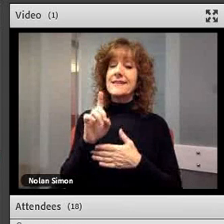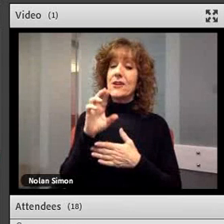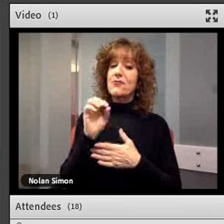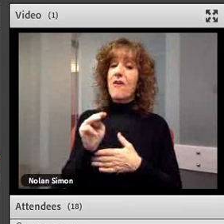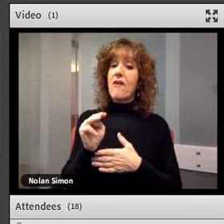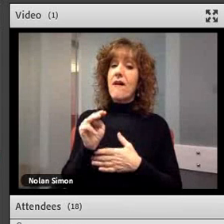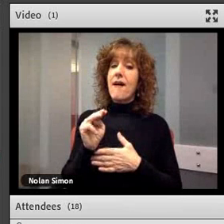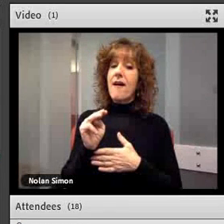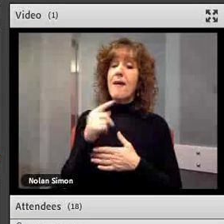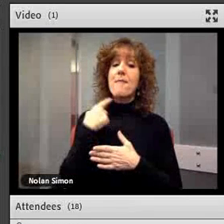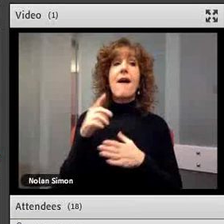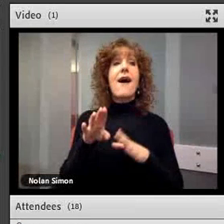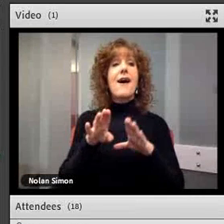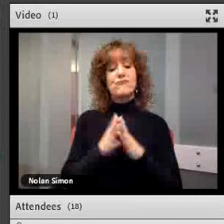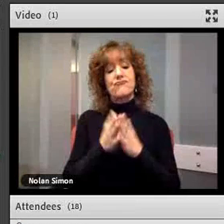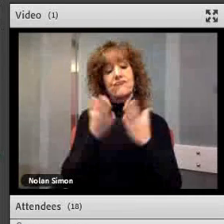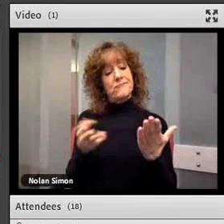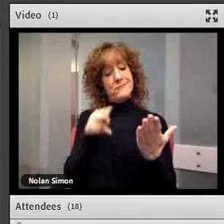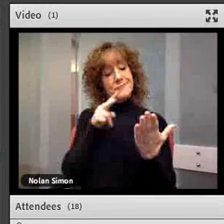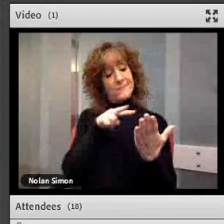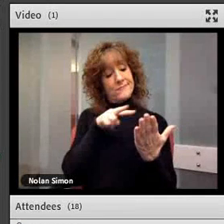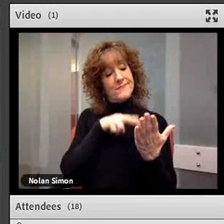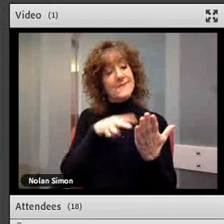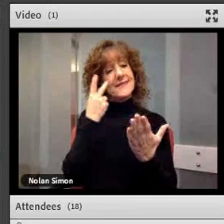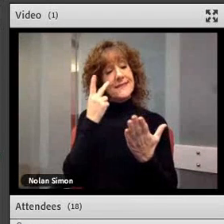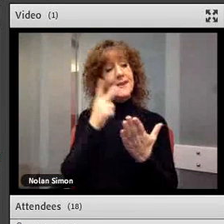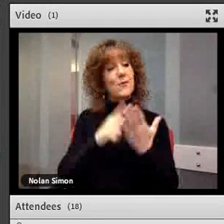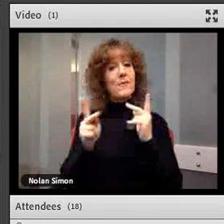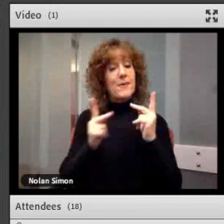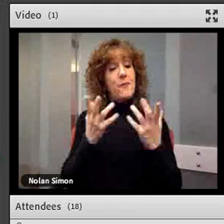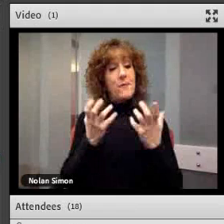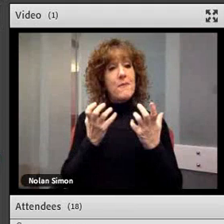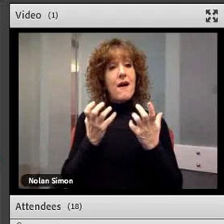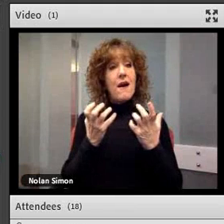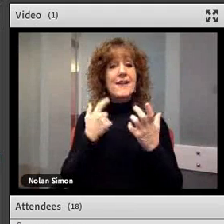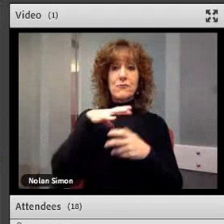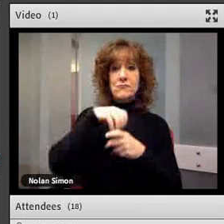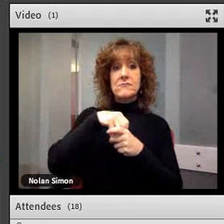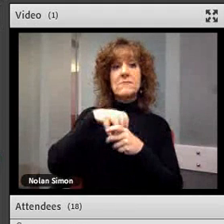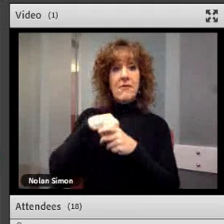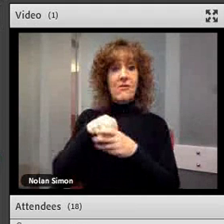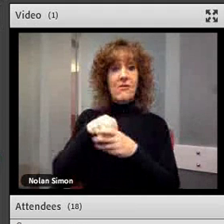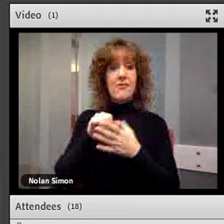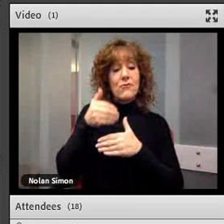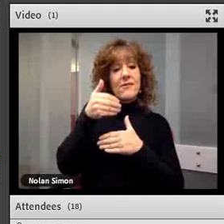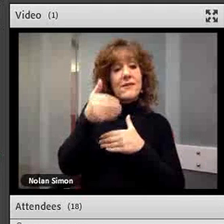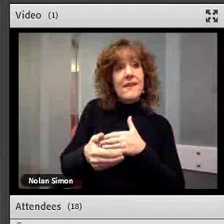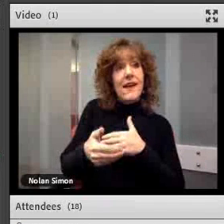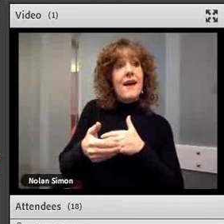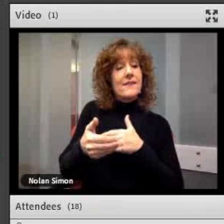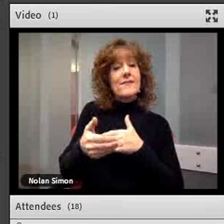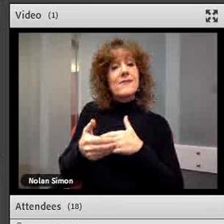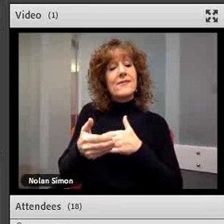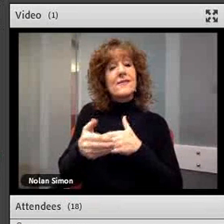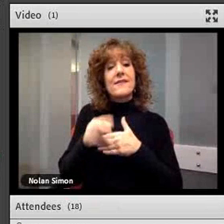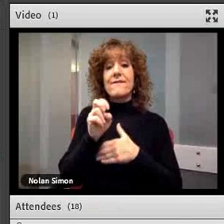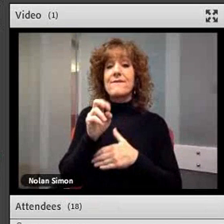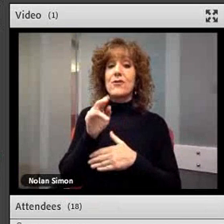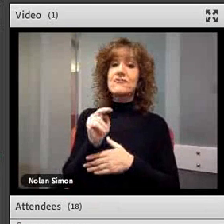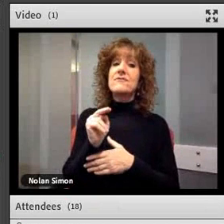CD-ROMs, I would open my little folder and see what people wanted, and we would incorporate that into the next